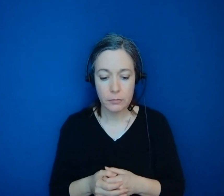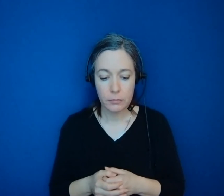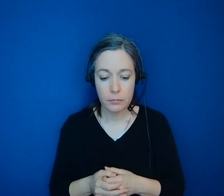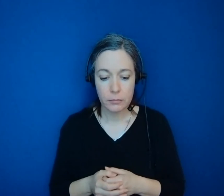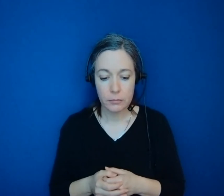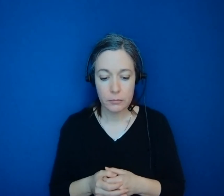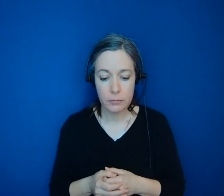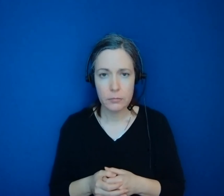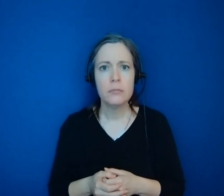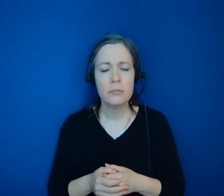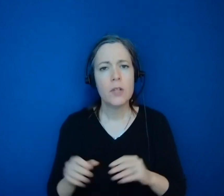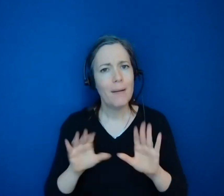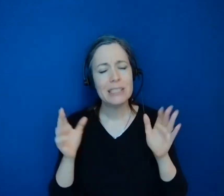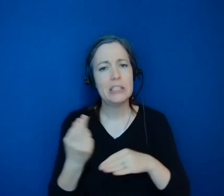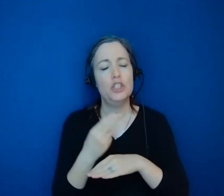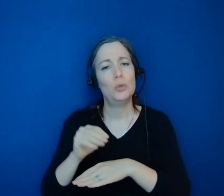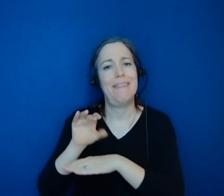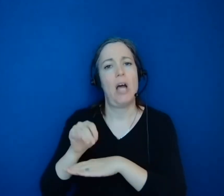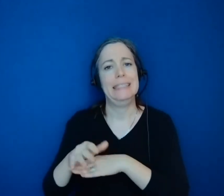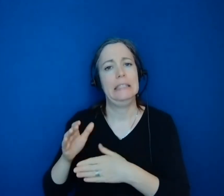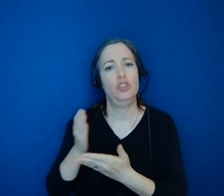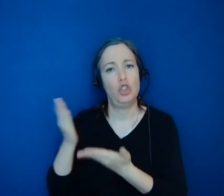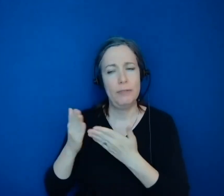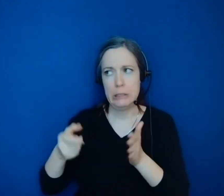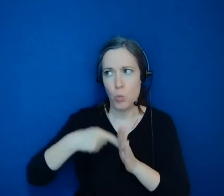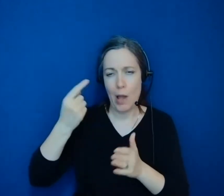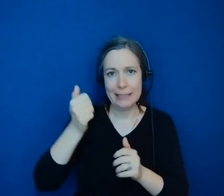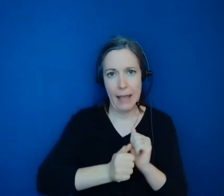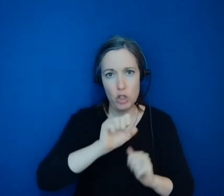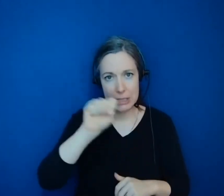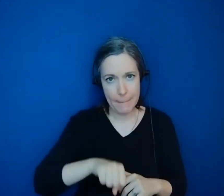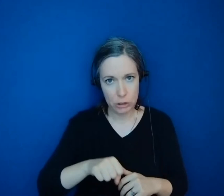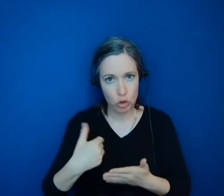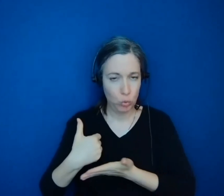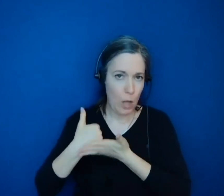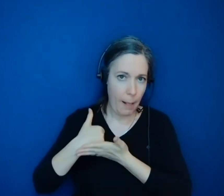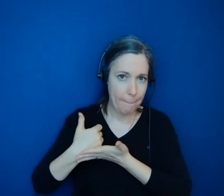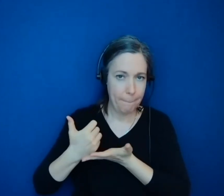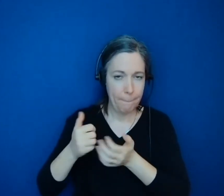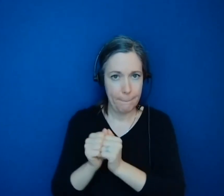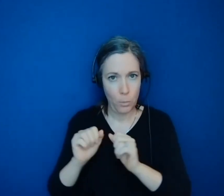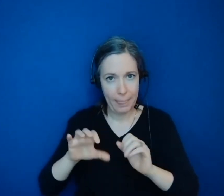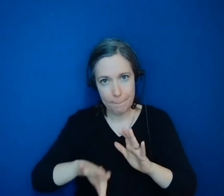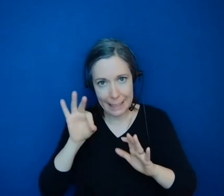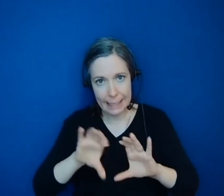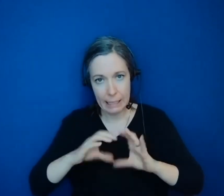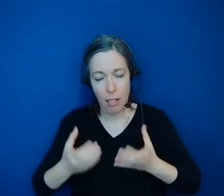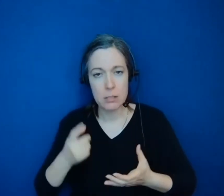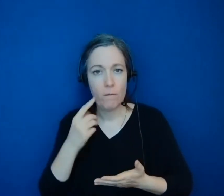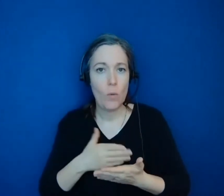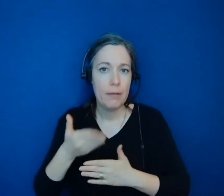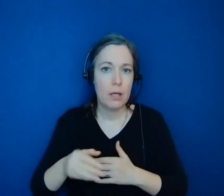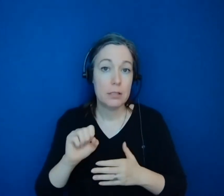the advising services, like, at least once a semester to help choose classes for the next semester. And then I'm